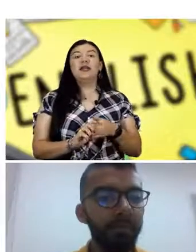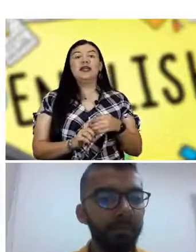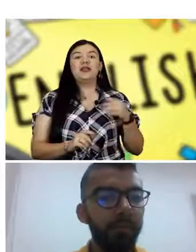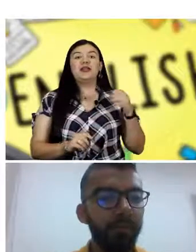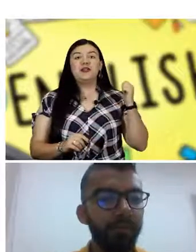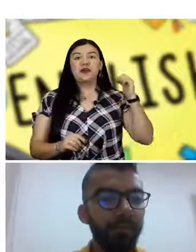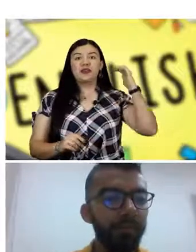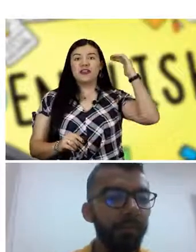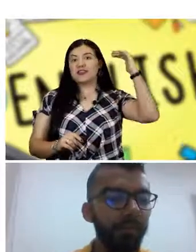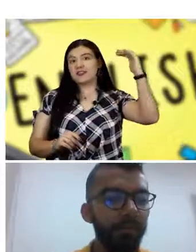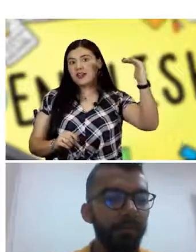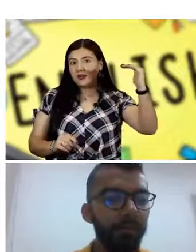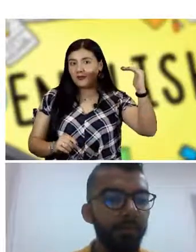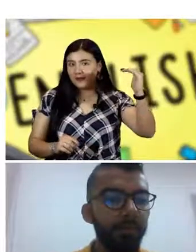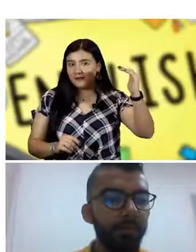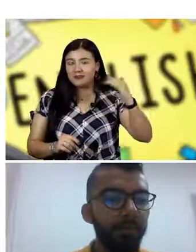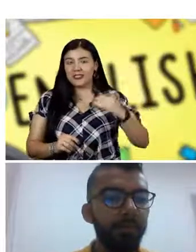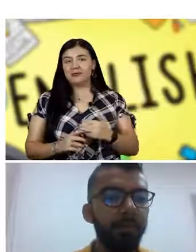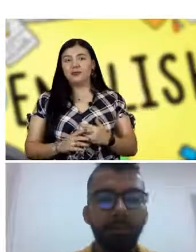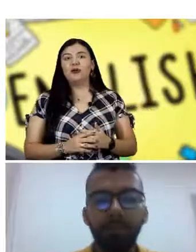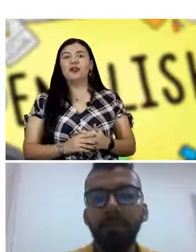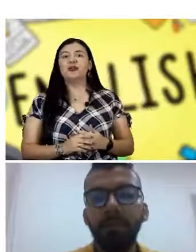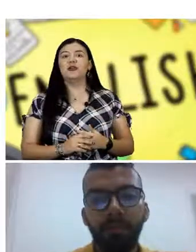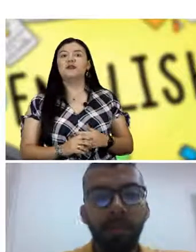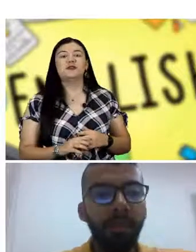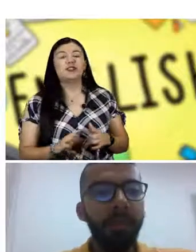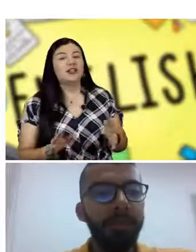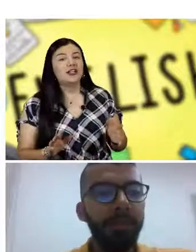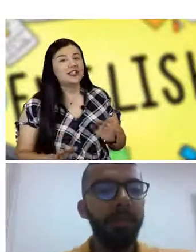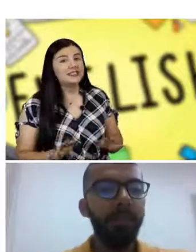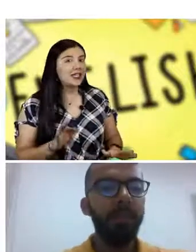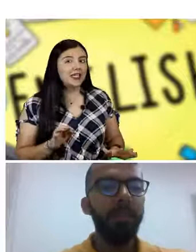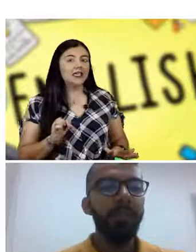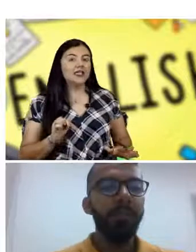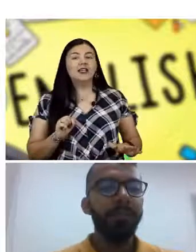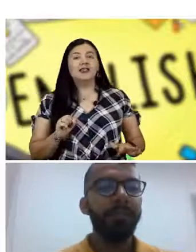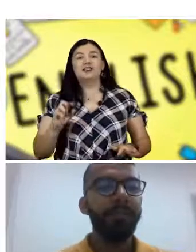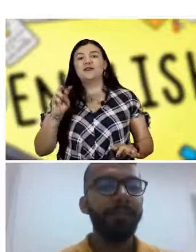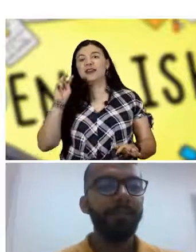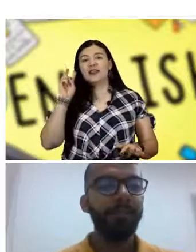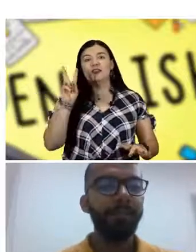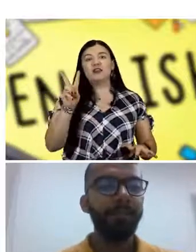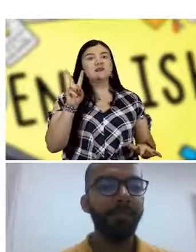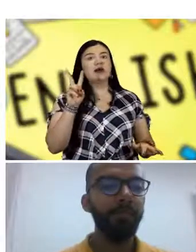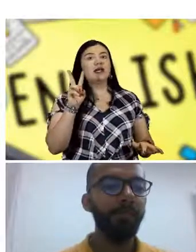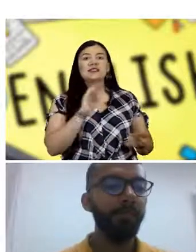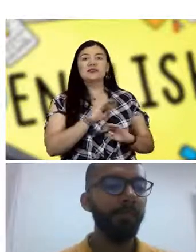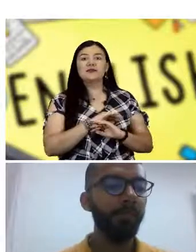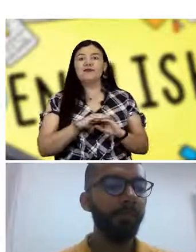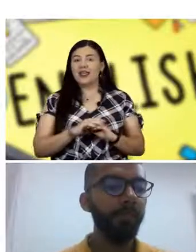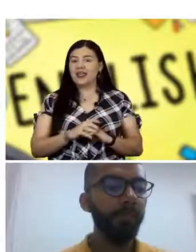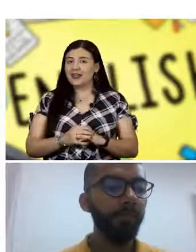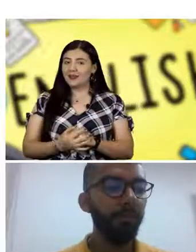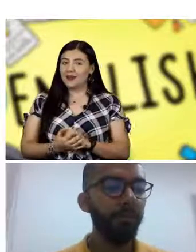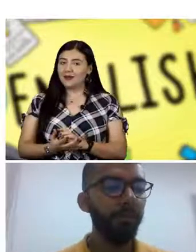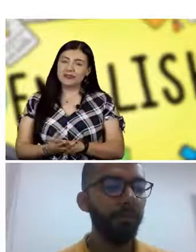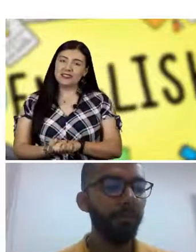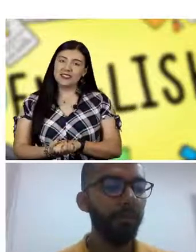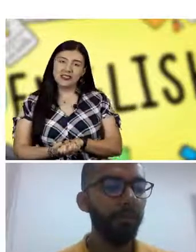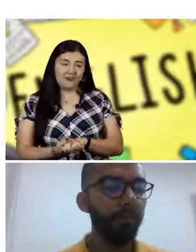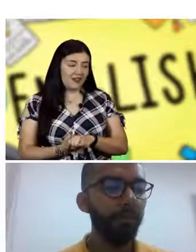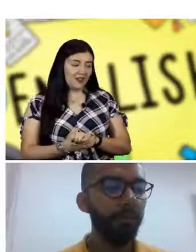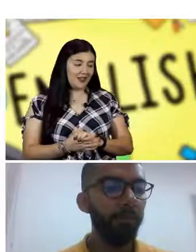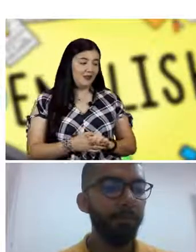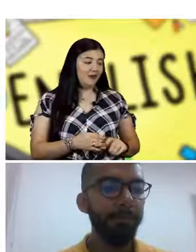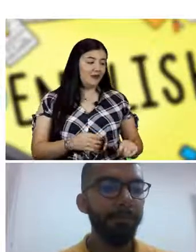So, Emily, you're on the top of this podium. So, let's see. Nos faltan 2 más y aquí terminamos